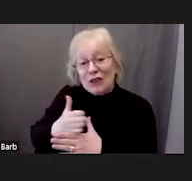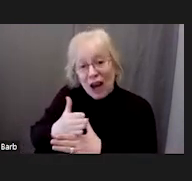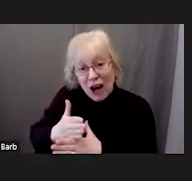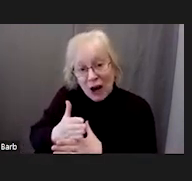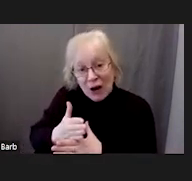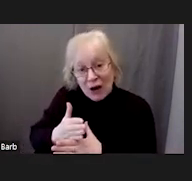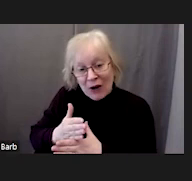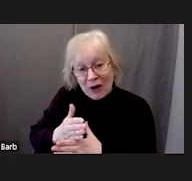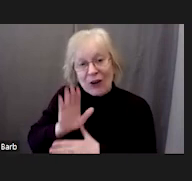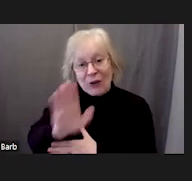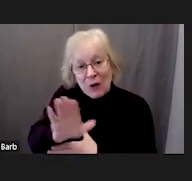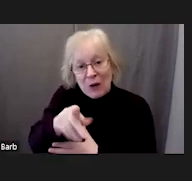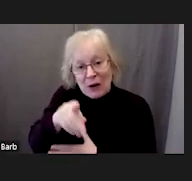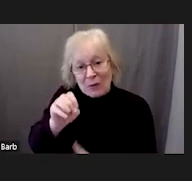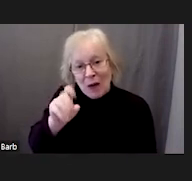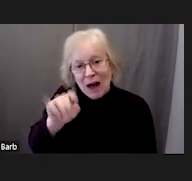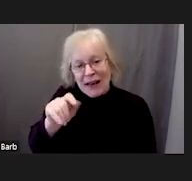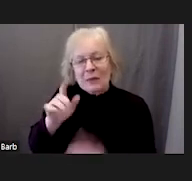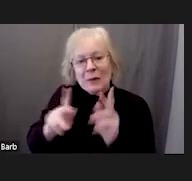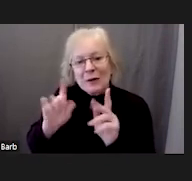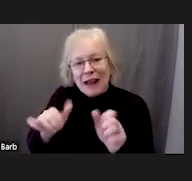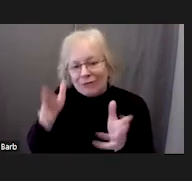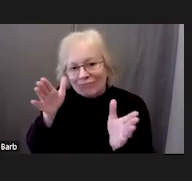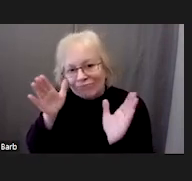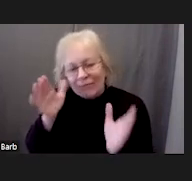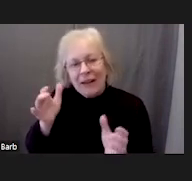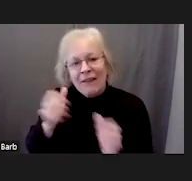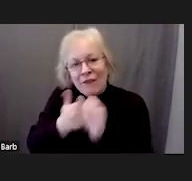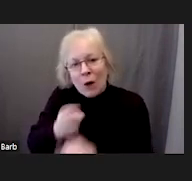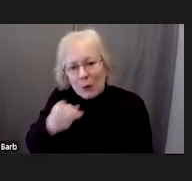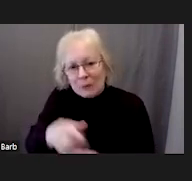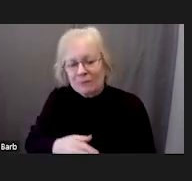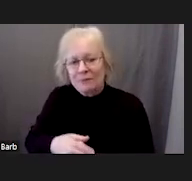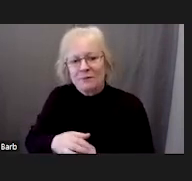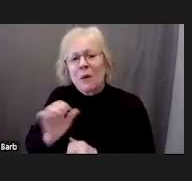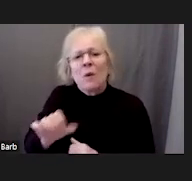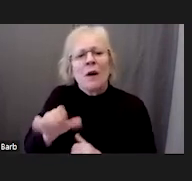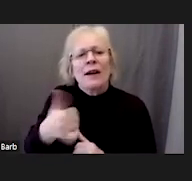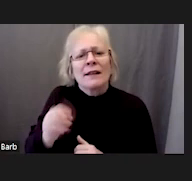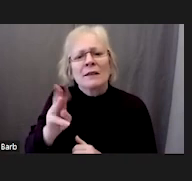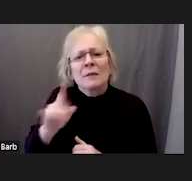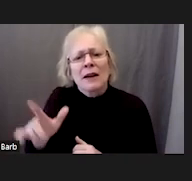connect or follow you. Yeah. What else, Michael? And I like